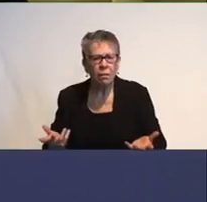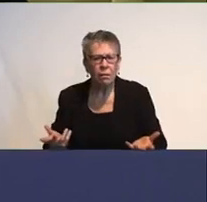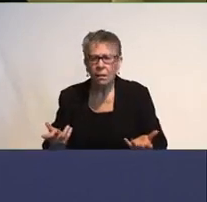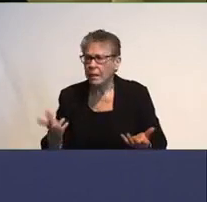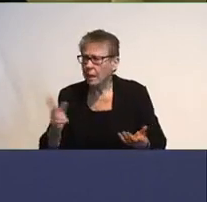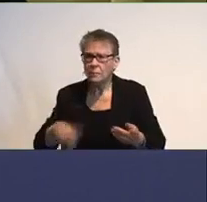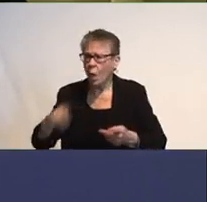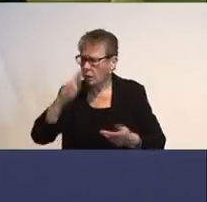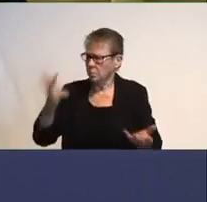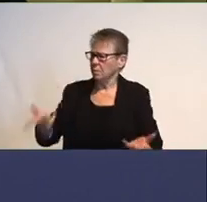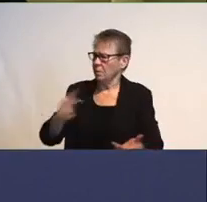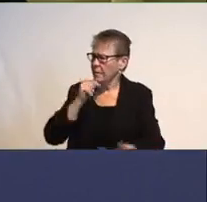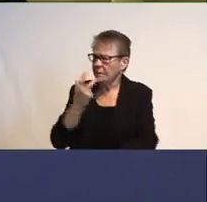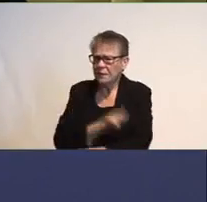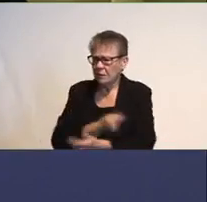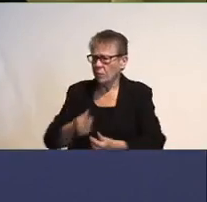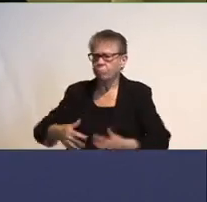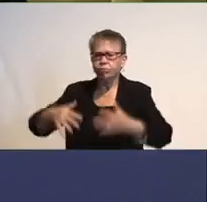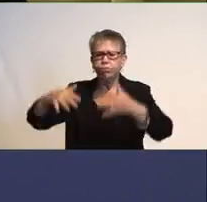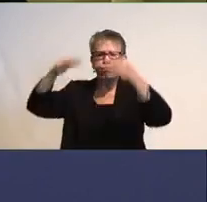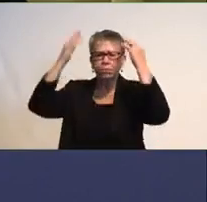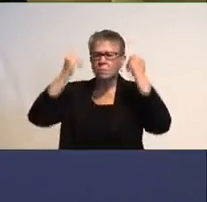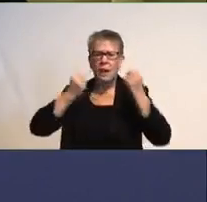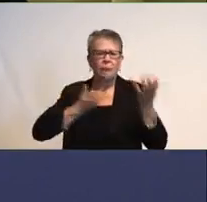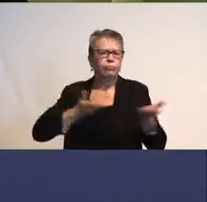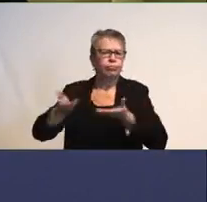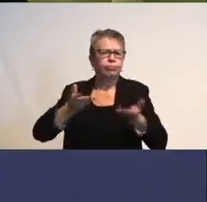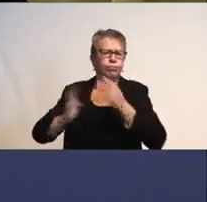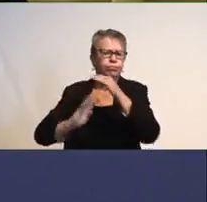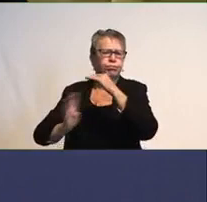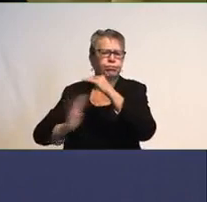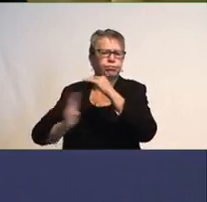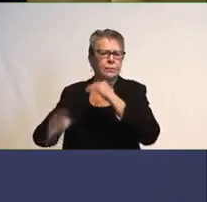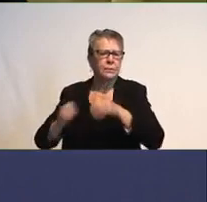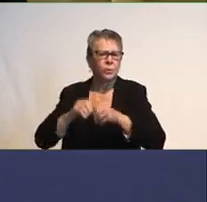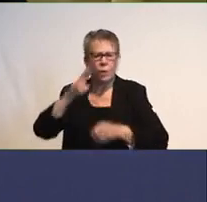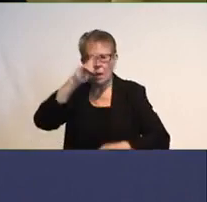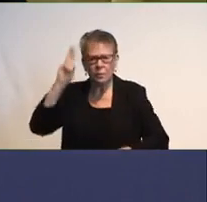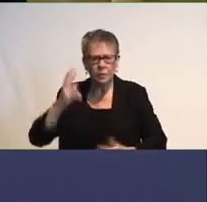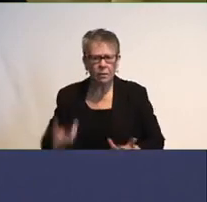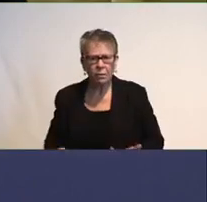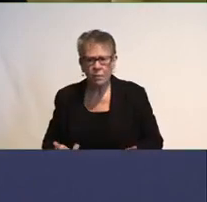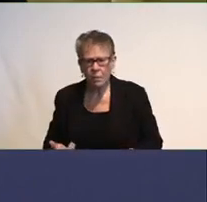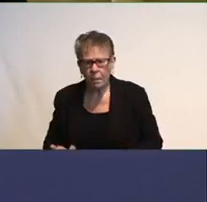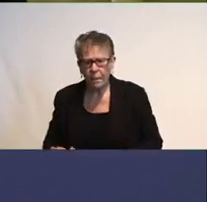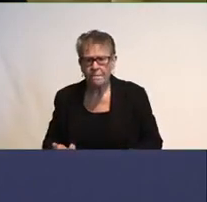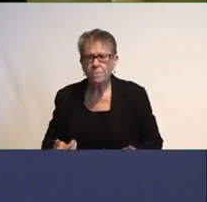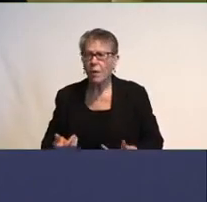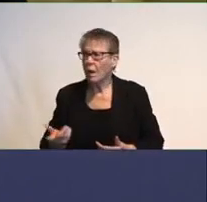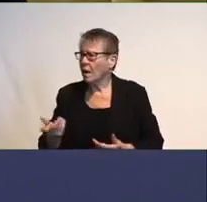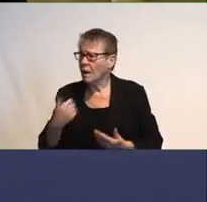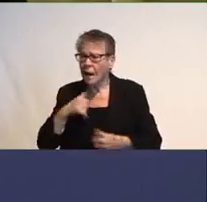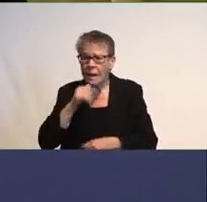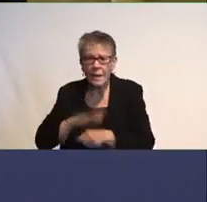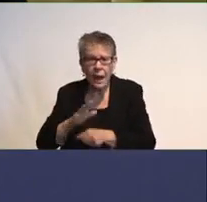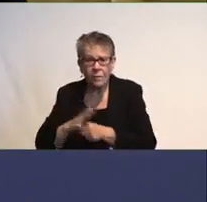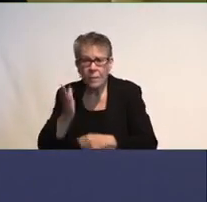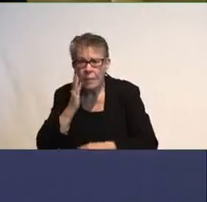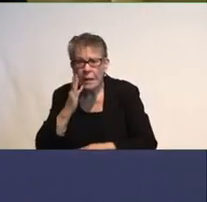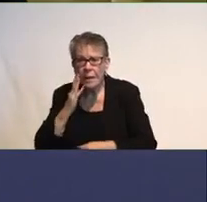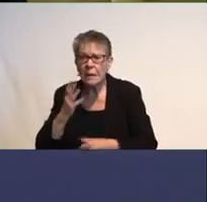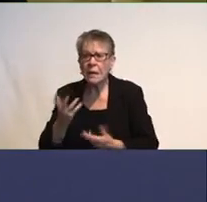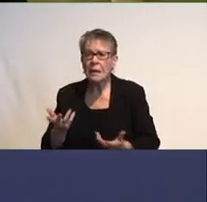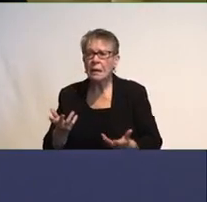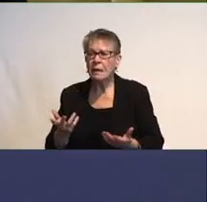response, again, I think it was to Alex's question. Sometimes it's not just the literal amount of beds. Sometimes it's the bodies that you can have